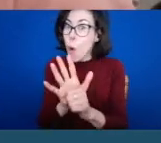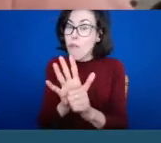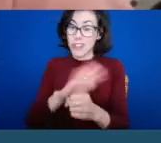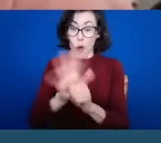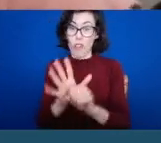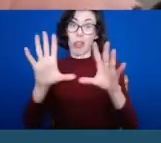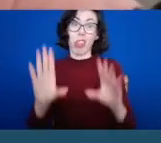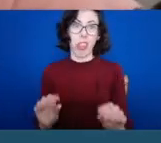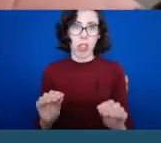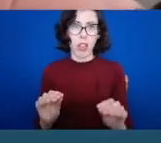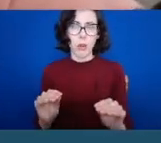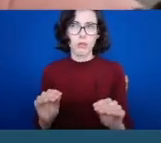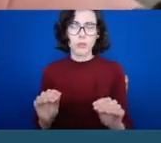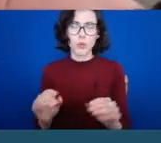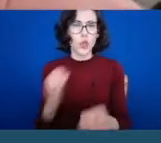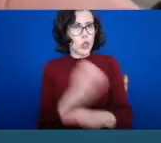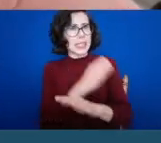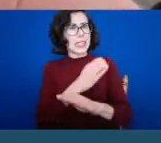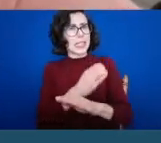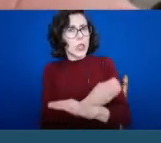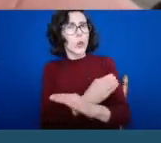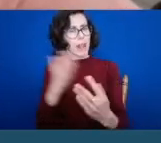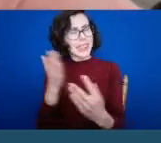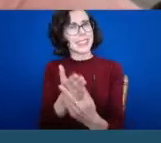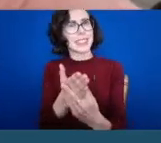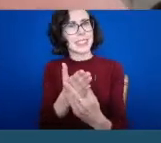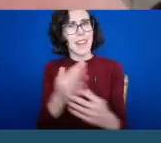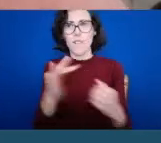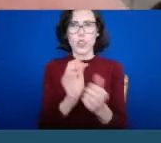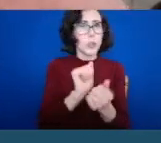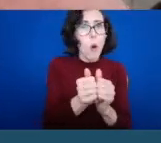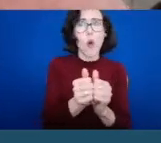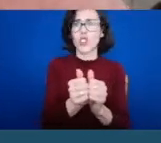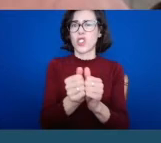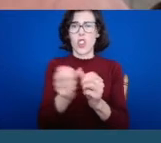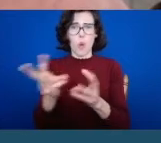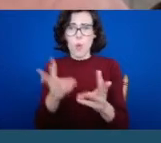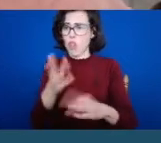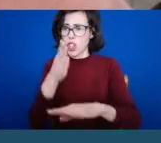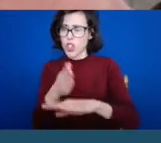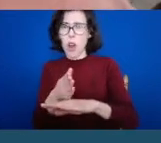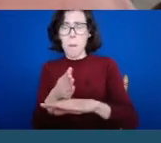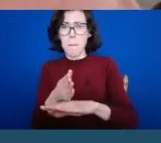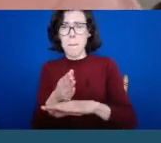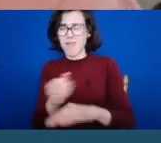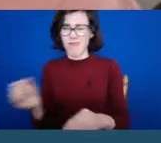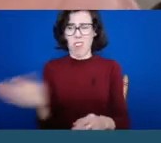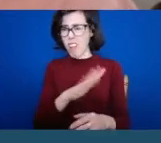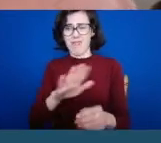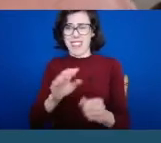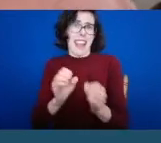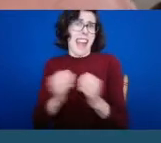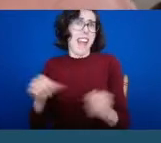more accessible for people, be it in the workforce, be it in sports, and all different places, because I think that's hugely important.